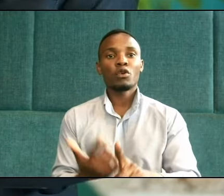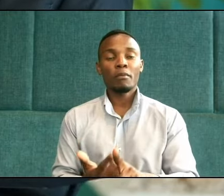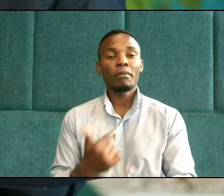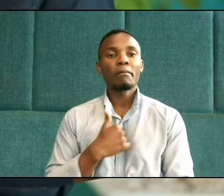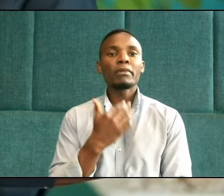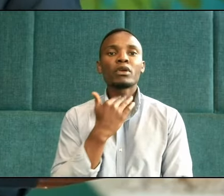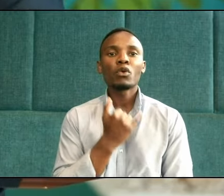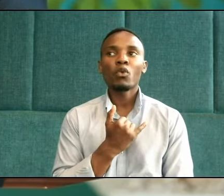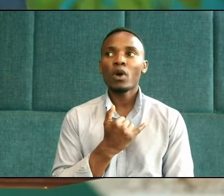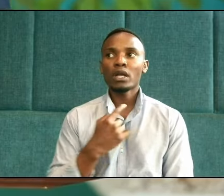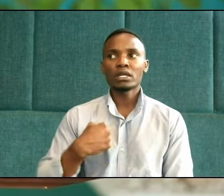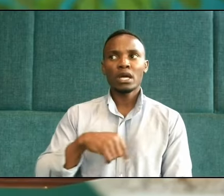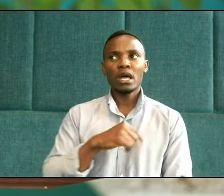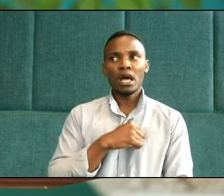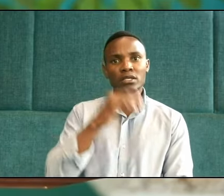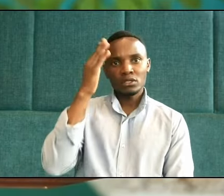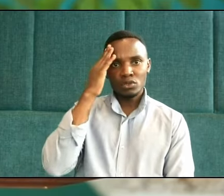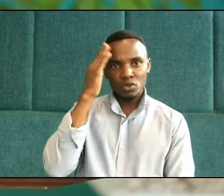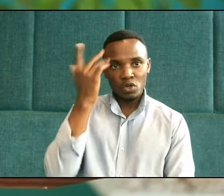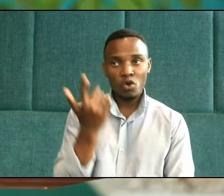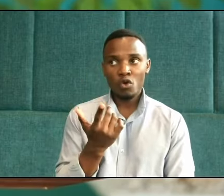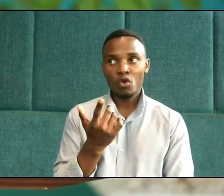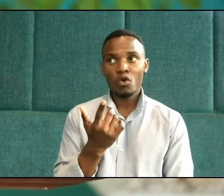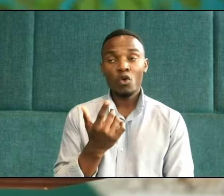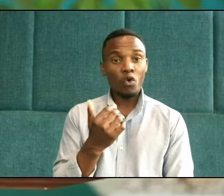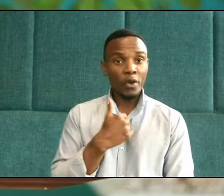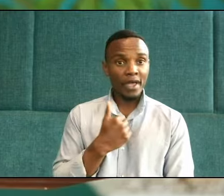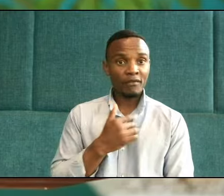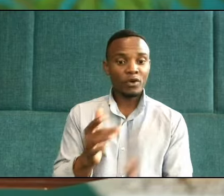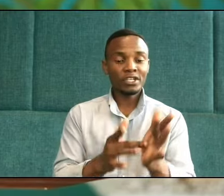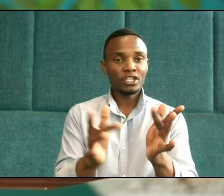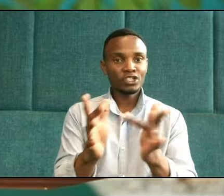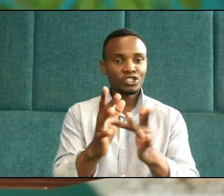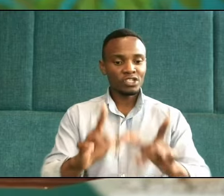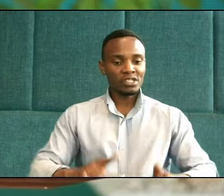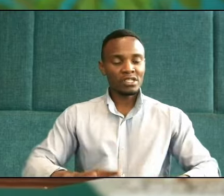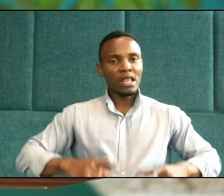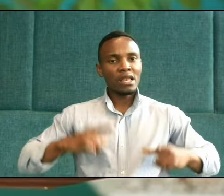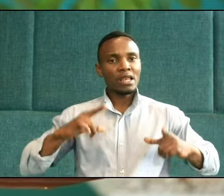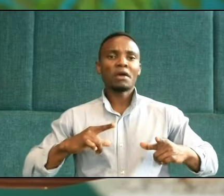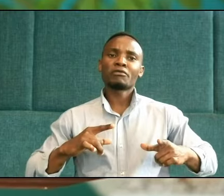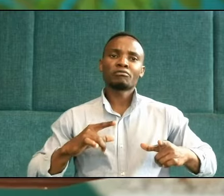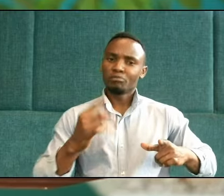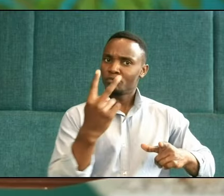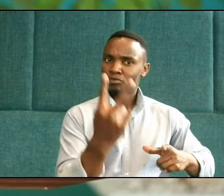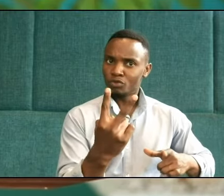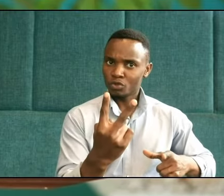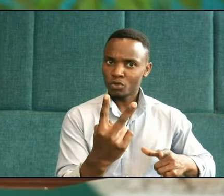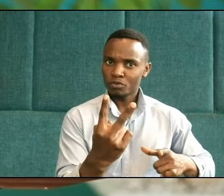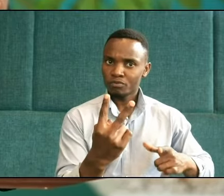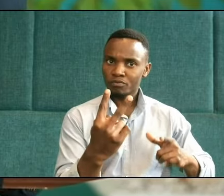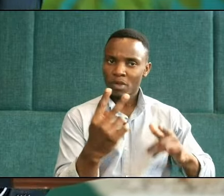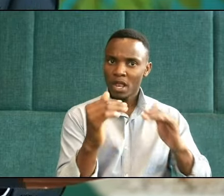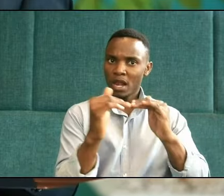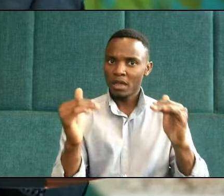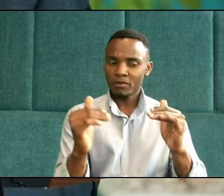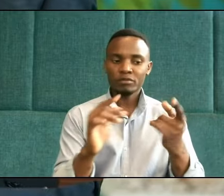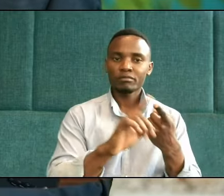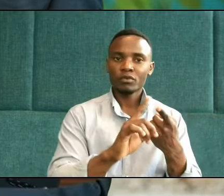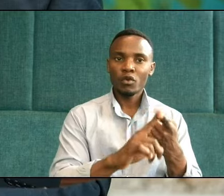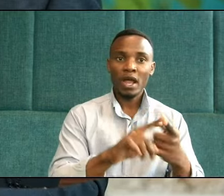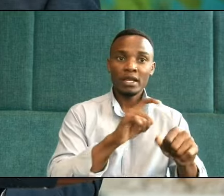to appreciate we have his life in two maybe stages. The first life is when